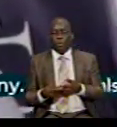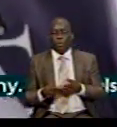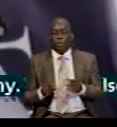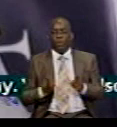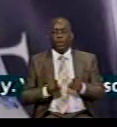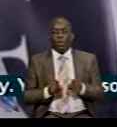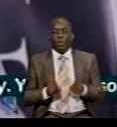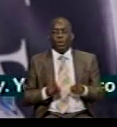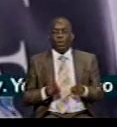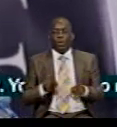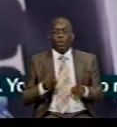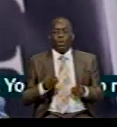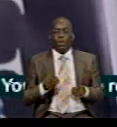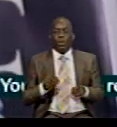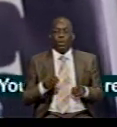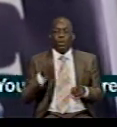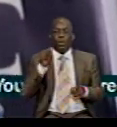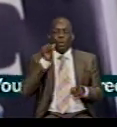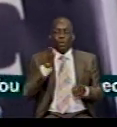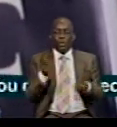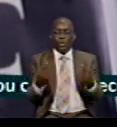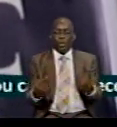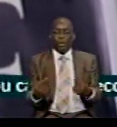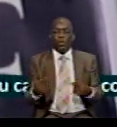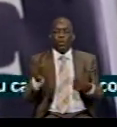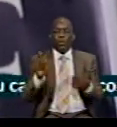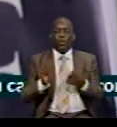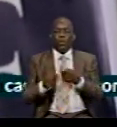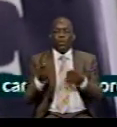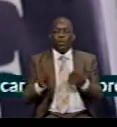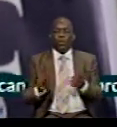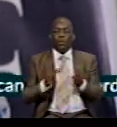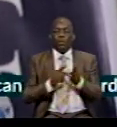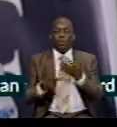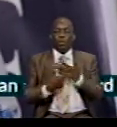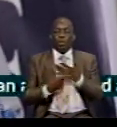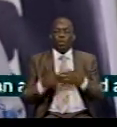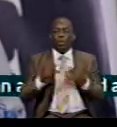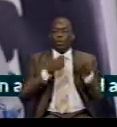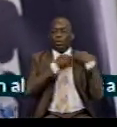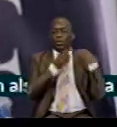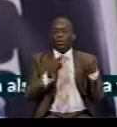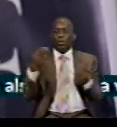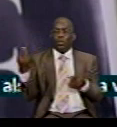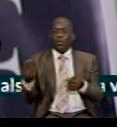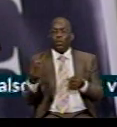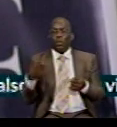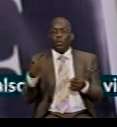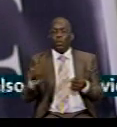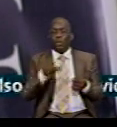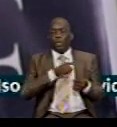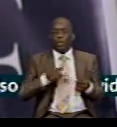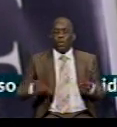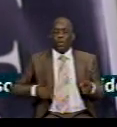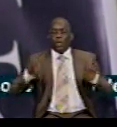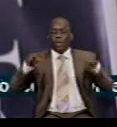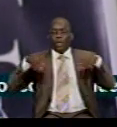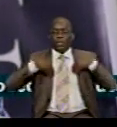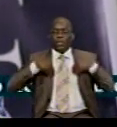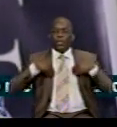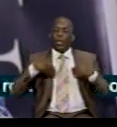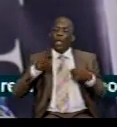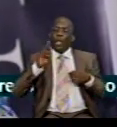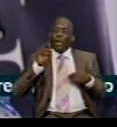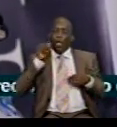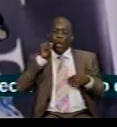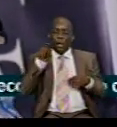okay, I attended the crusade since Thursday till today. Then today, the Lord has heard my prayers. After the